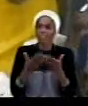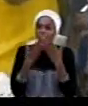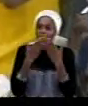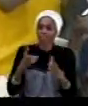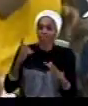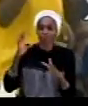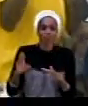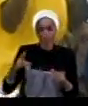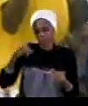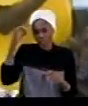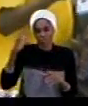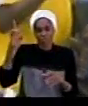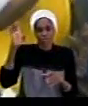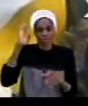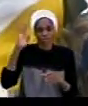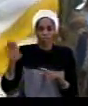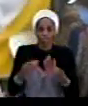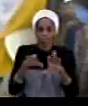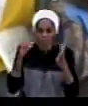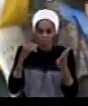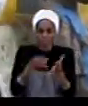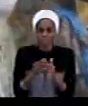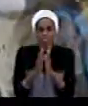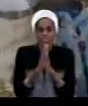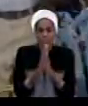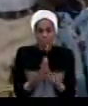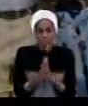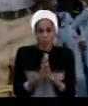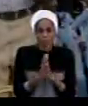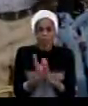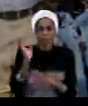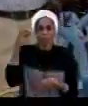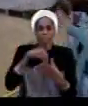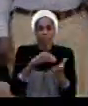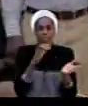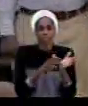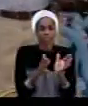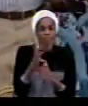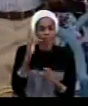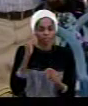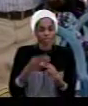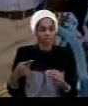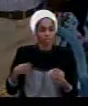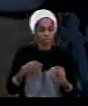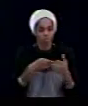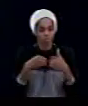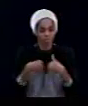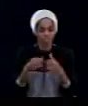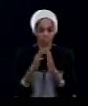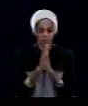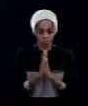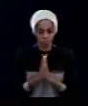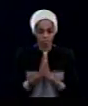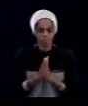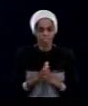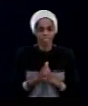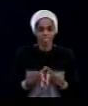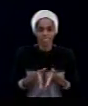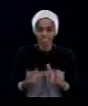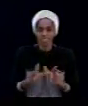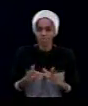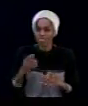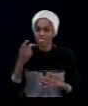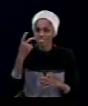will do it. God will do it. In Jesus' name, we have prayed. Let me hear your